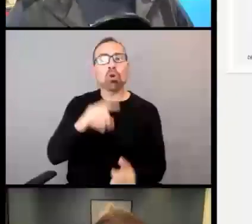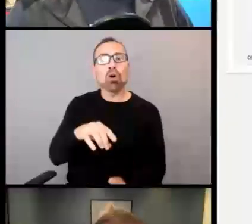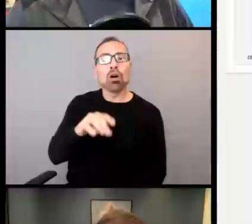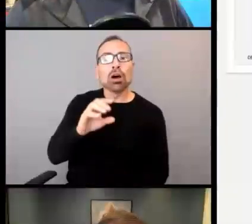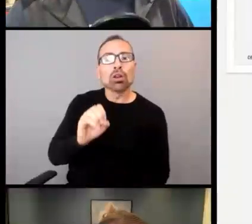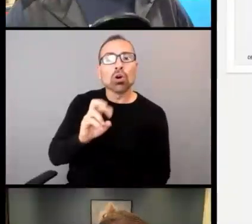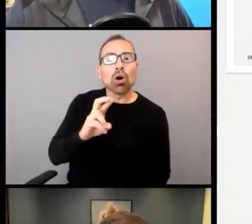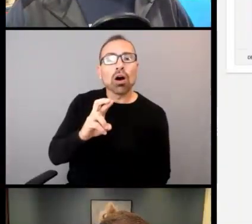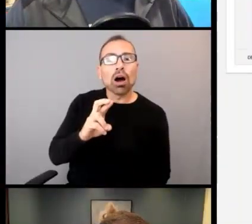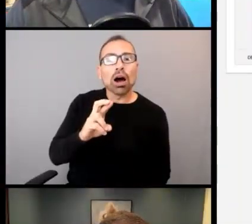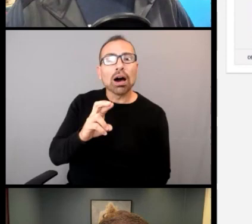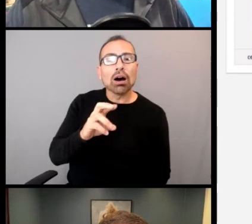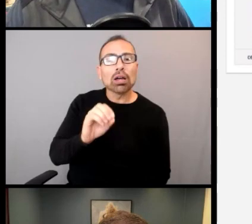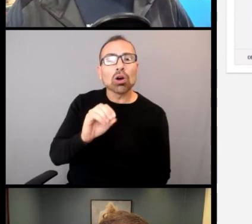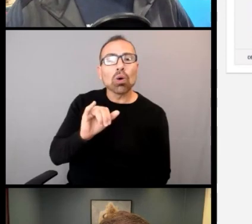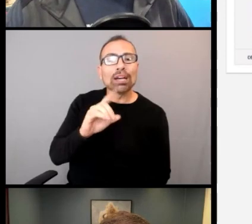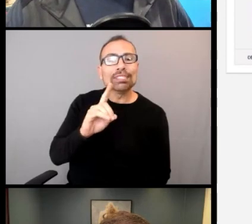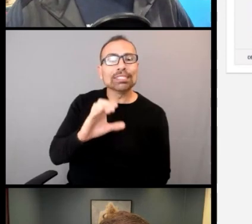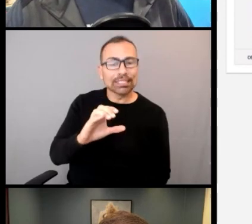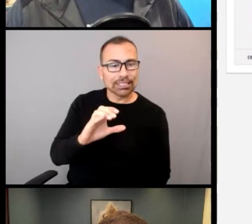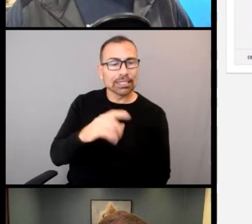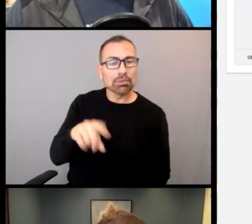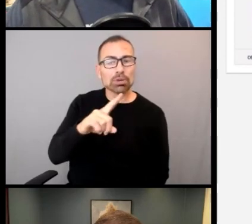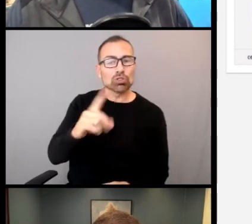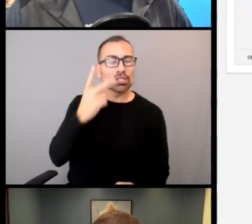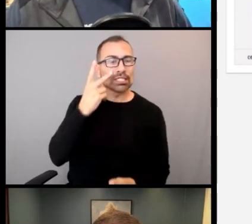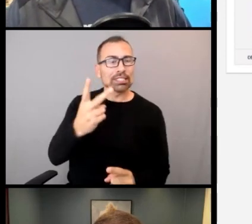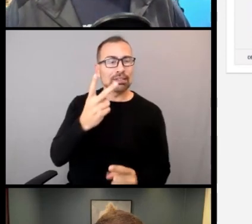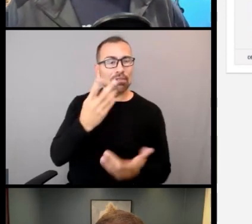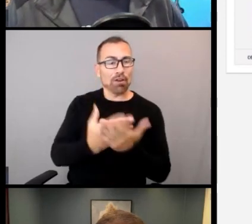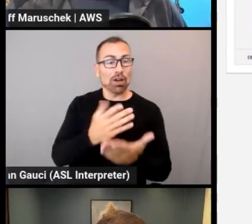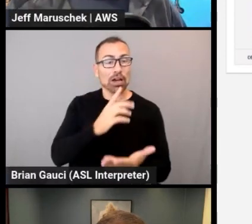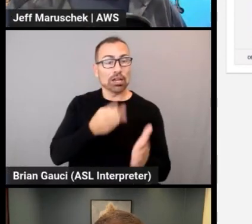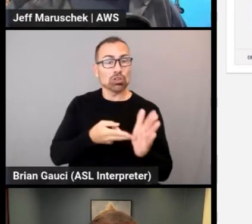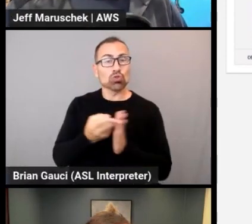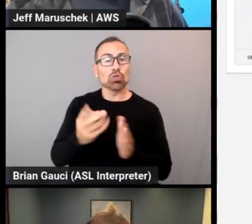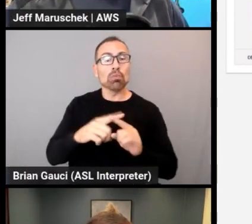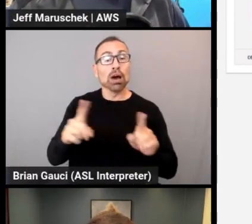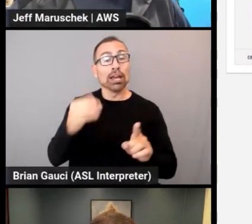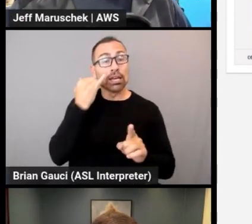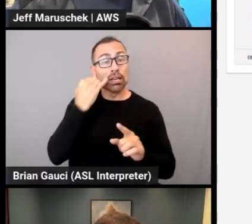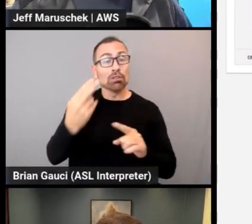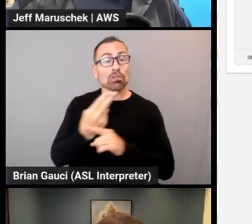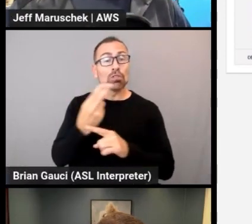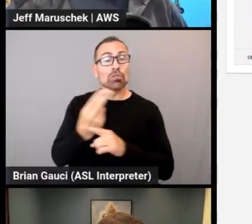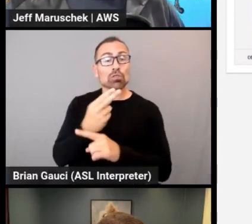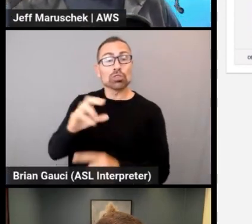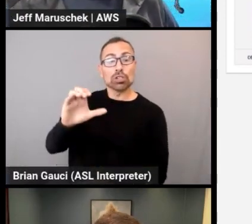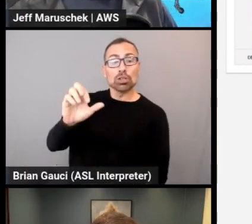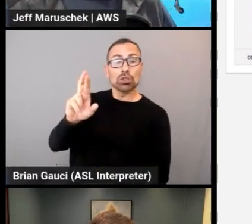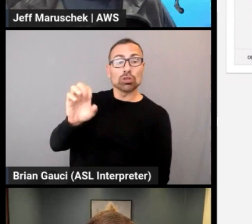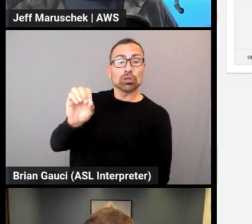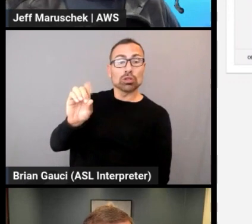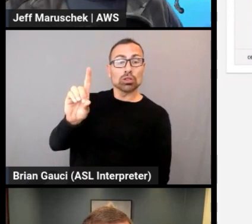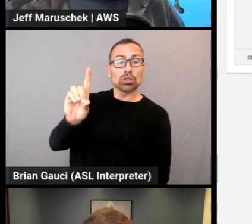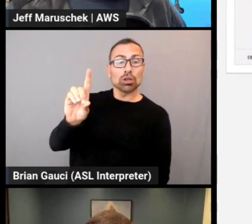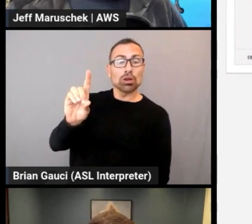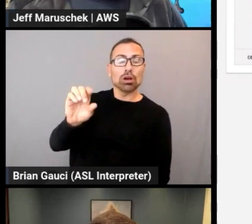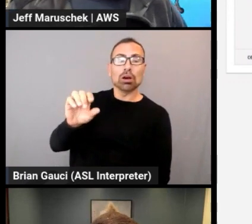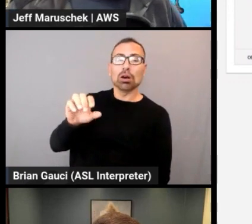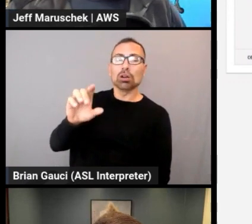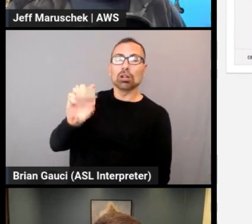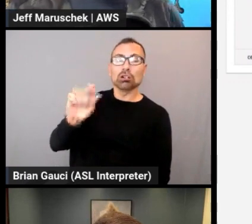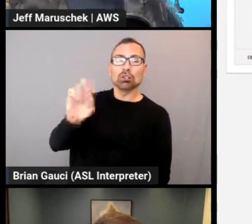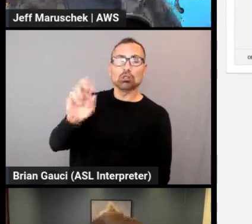the email is verified true. But as an example, let's just say if you're using CrowdStrike has an example of an assessment